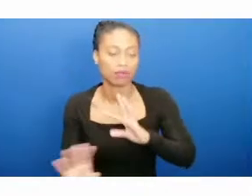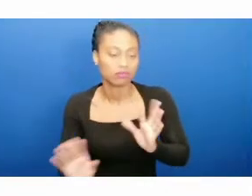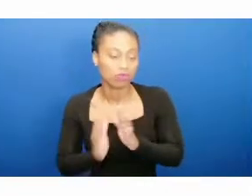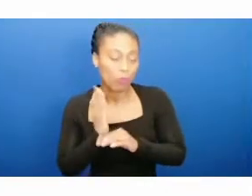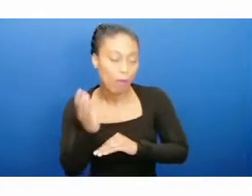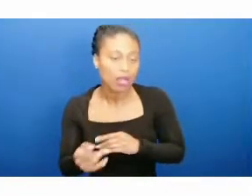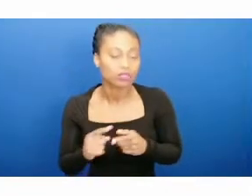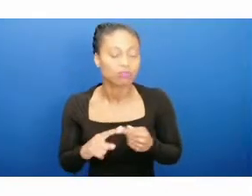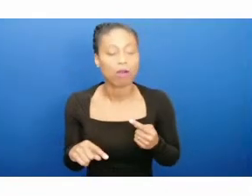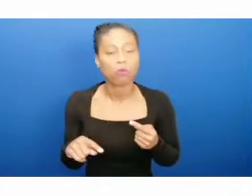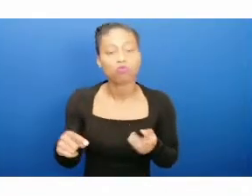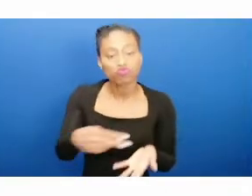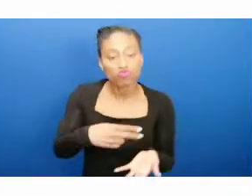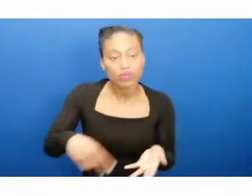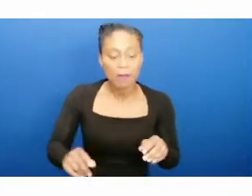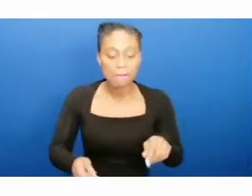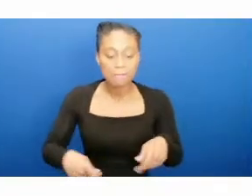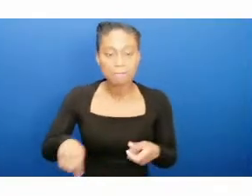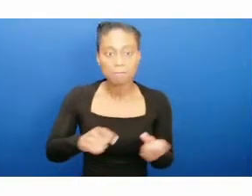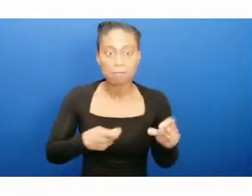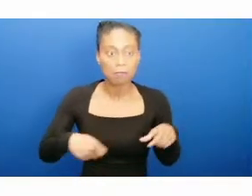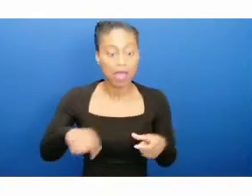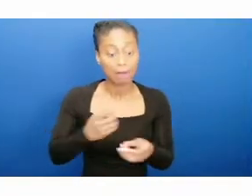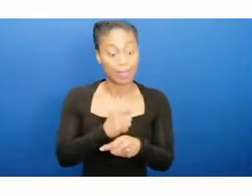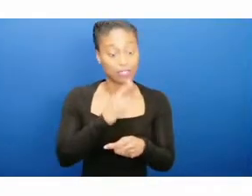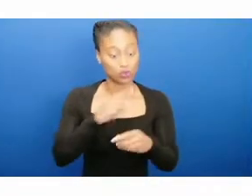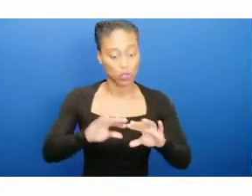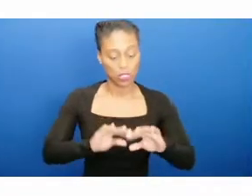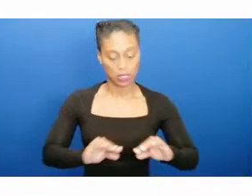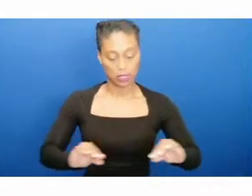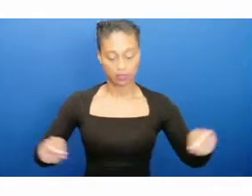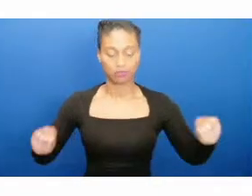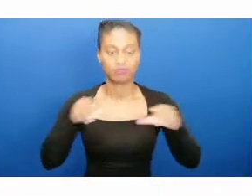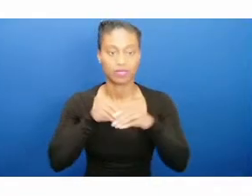oil in and just evenly coating our pan here.